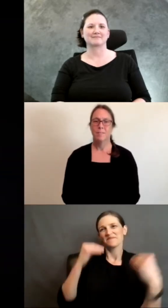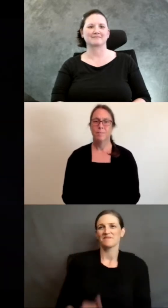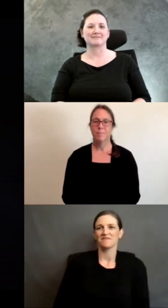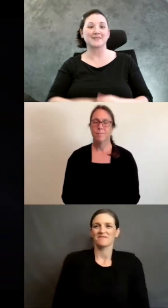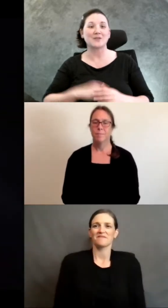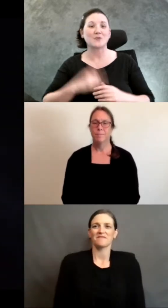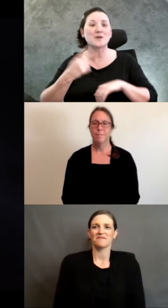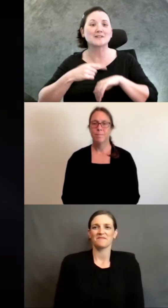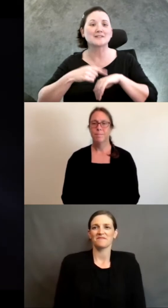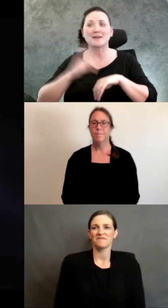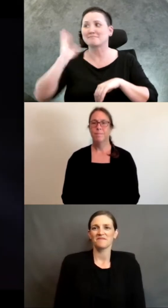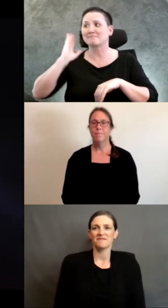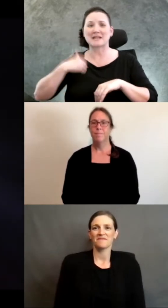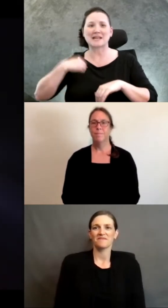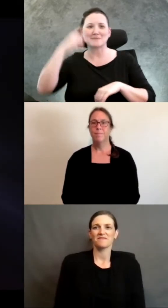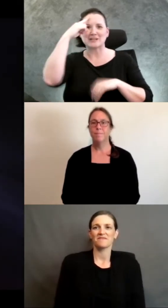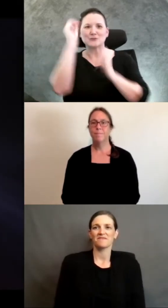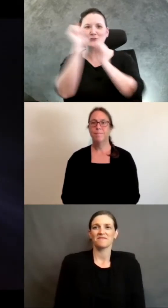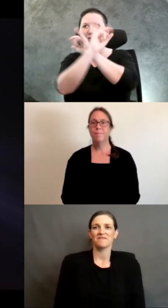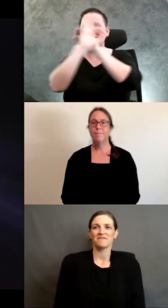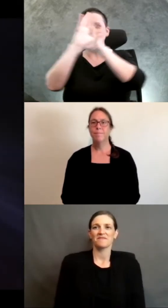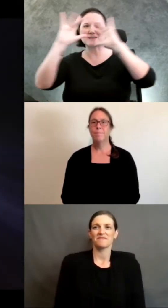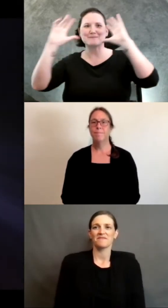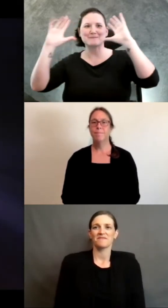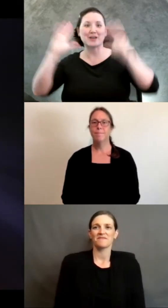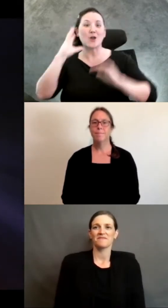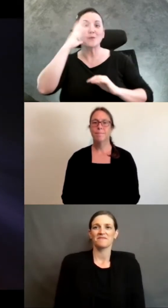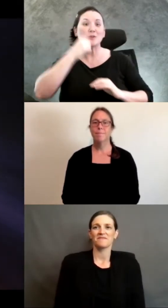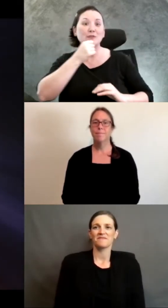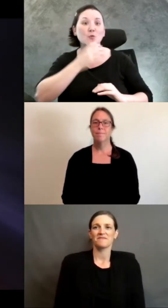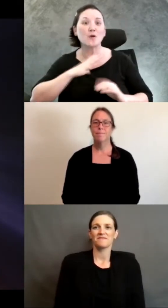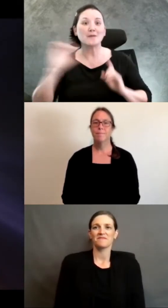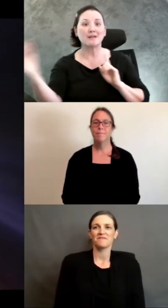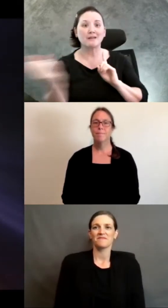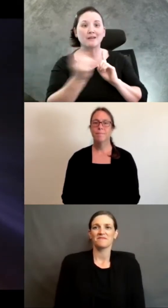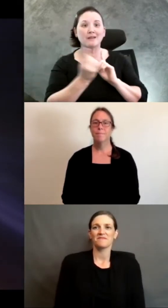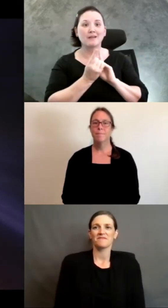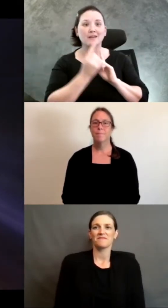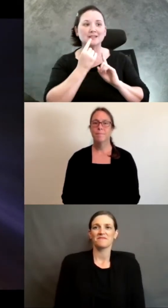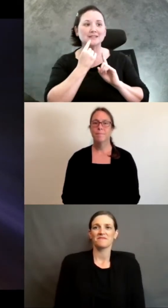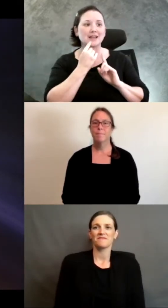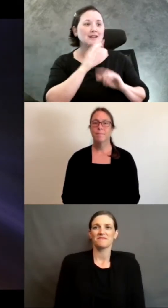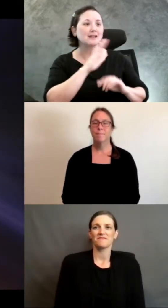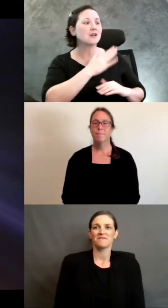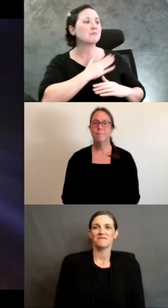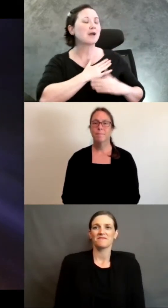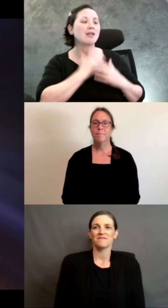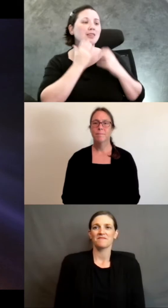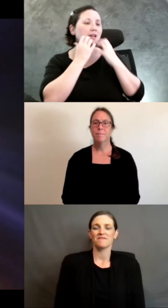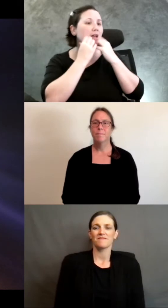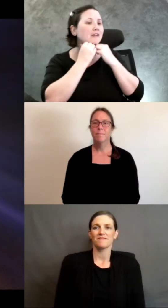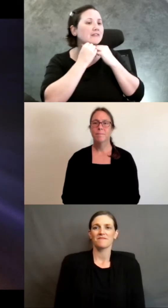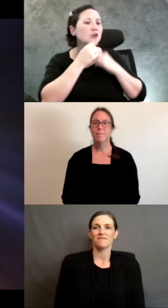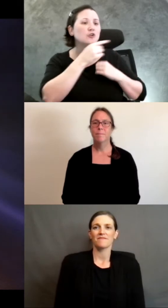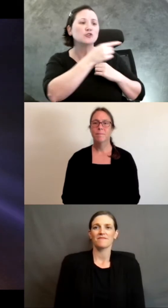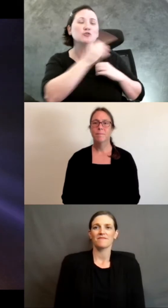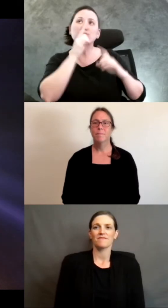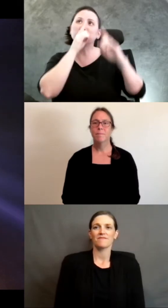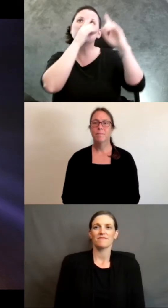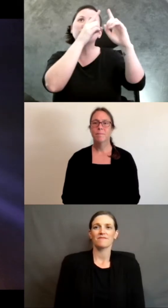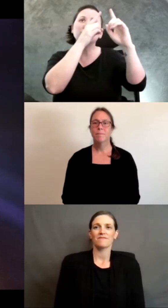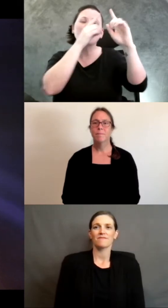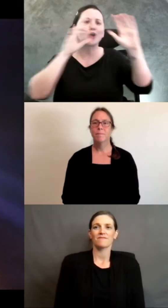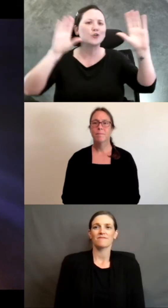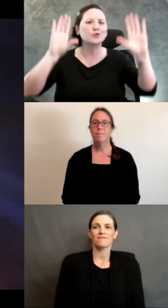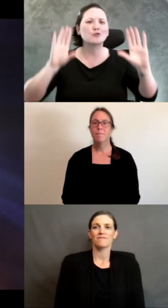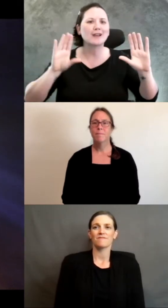dream. A beautiful lady came up to me and said, "My love, you are destined for greatness. Trust